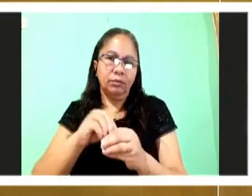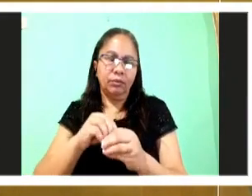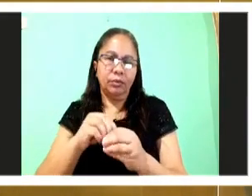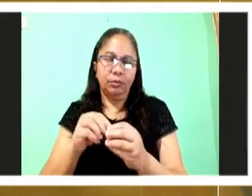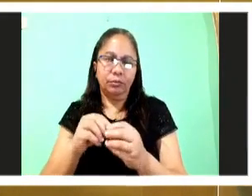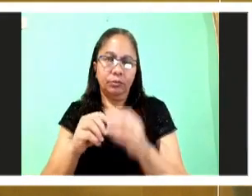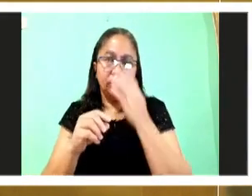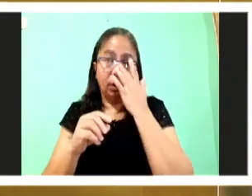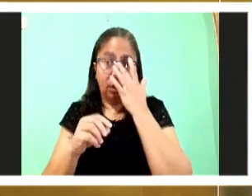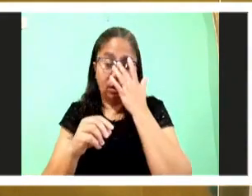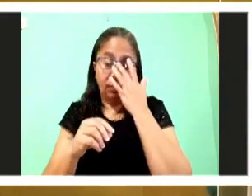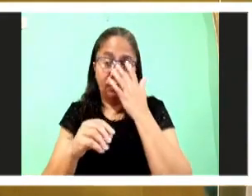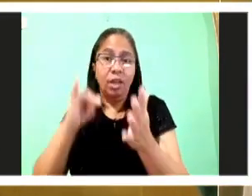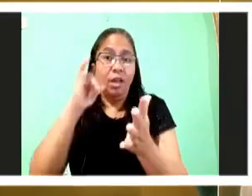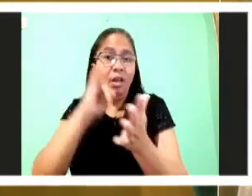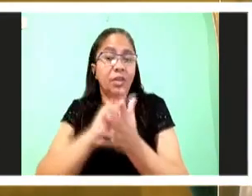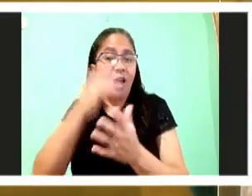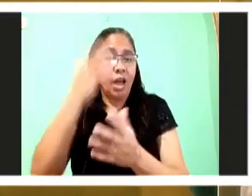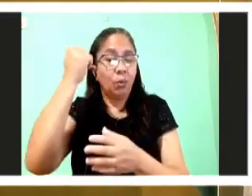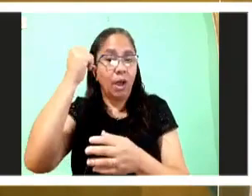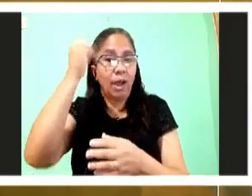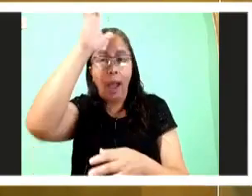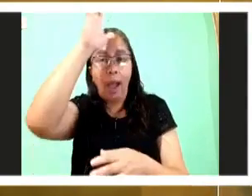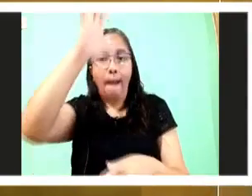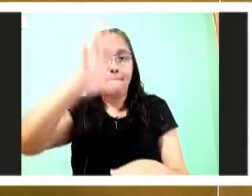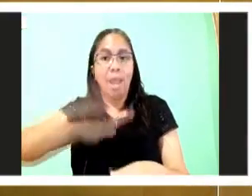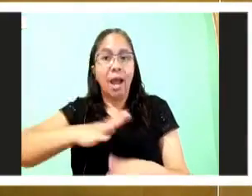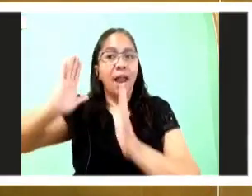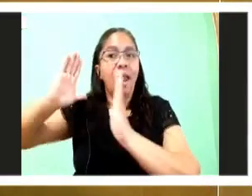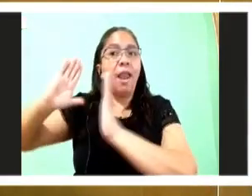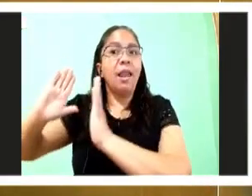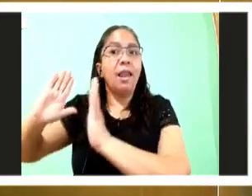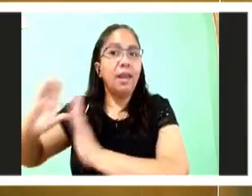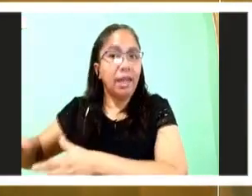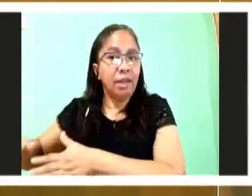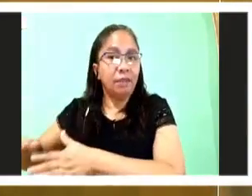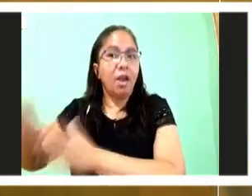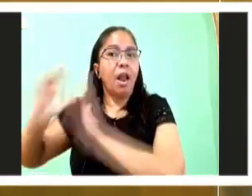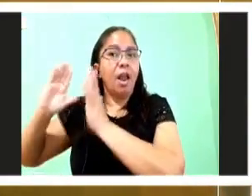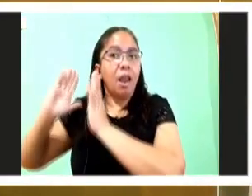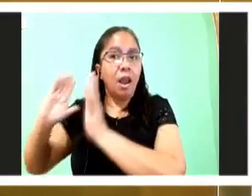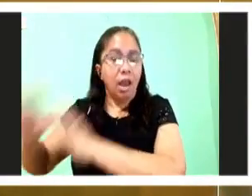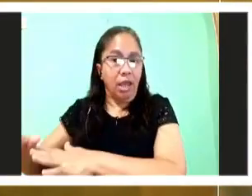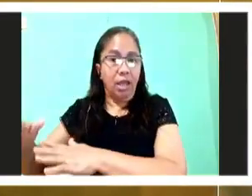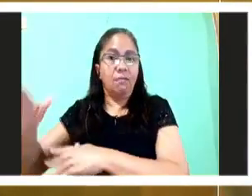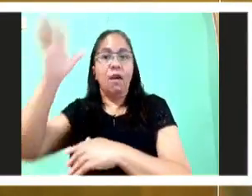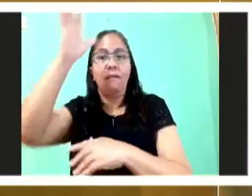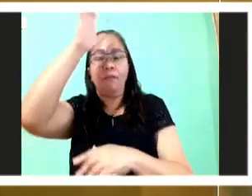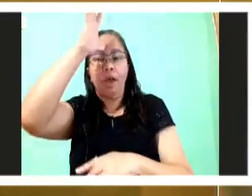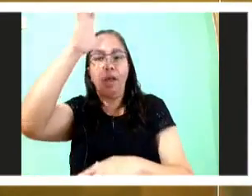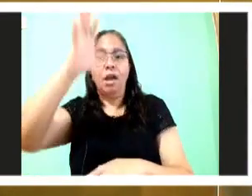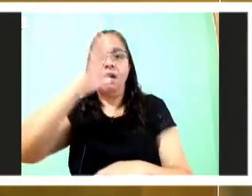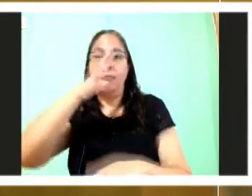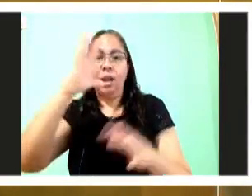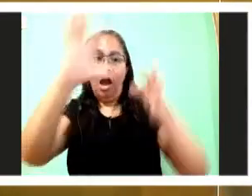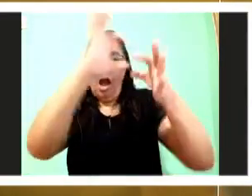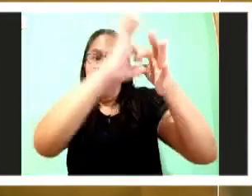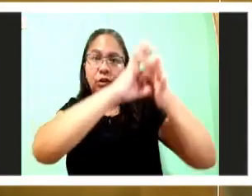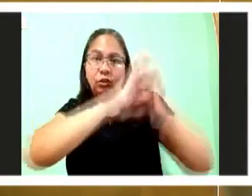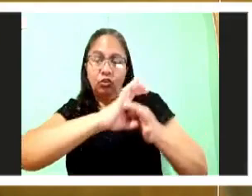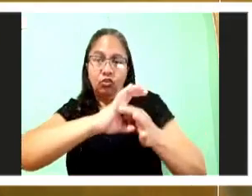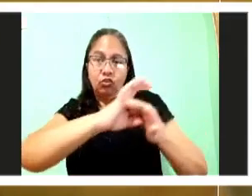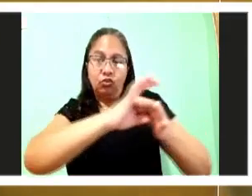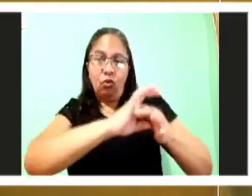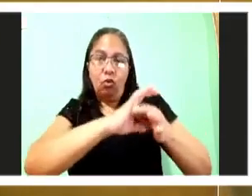by saying, this is why a man leaves his father and mother, joins or cleaves to his